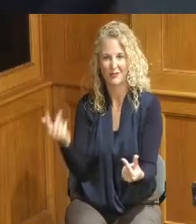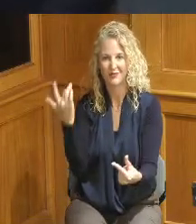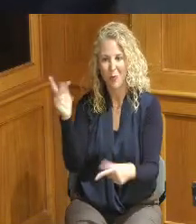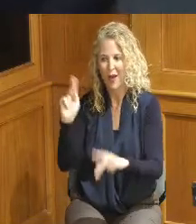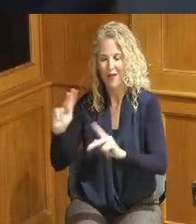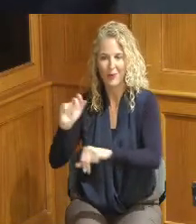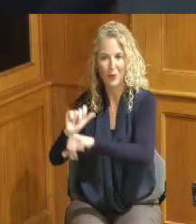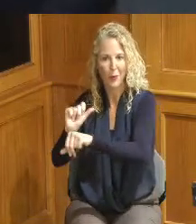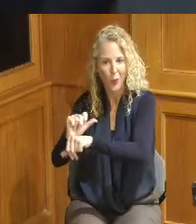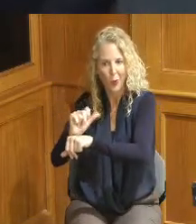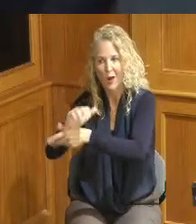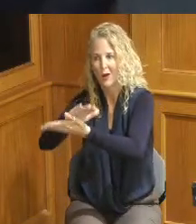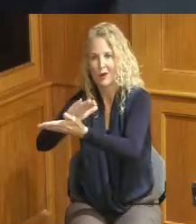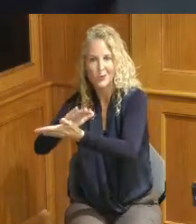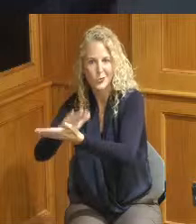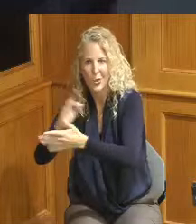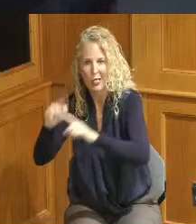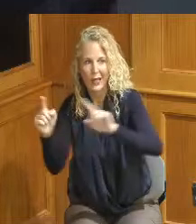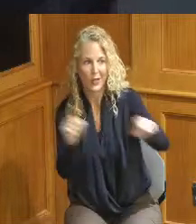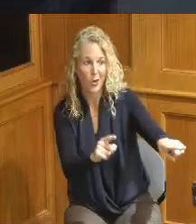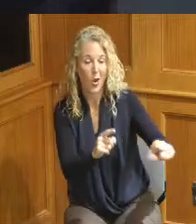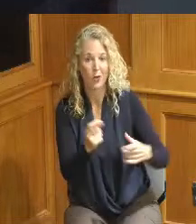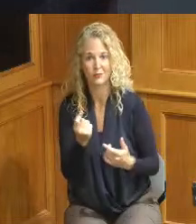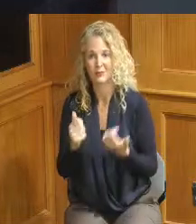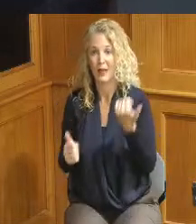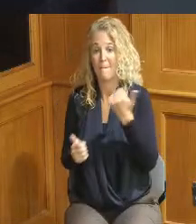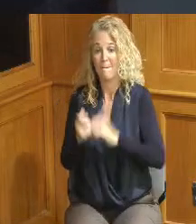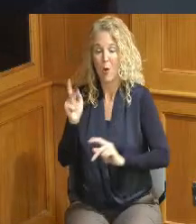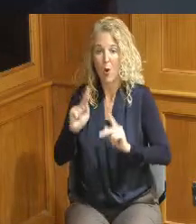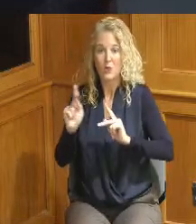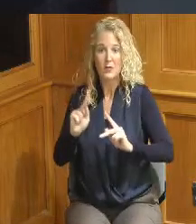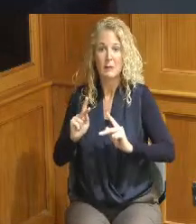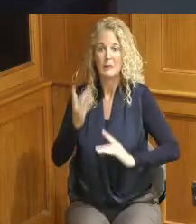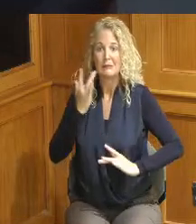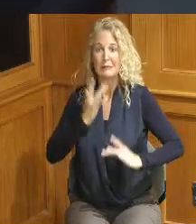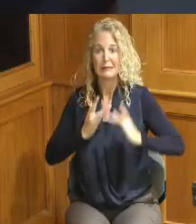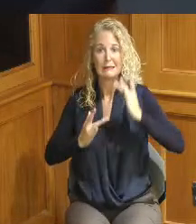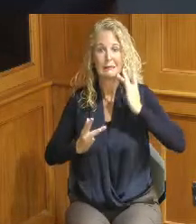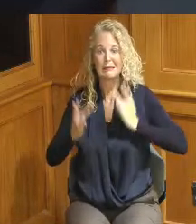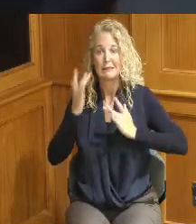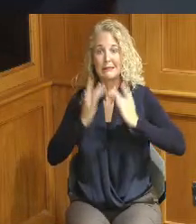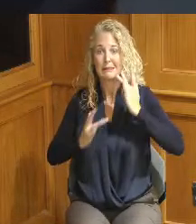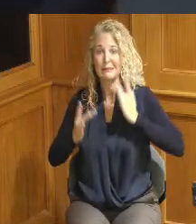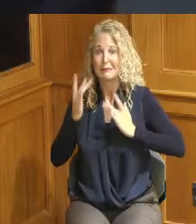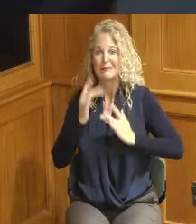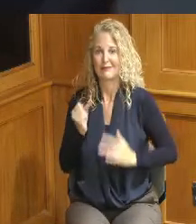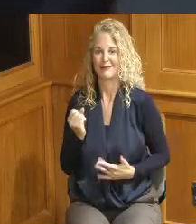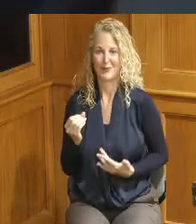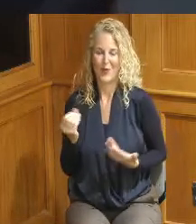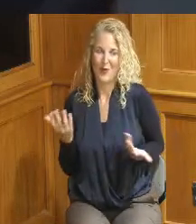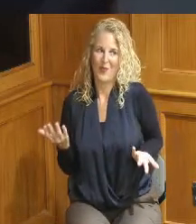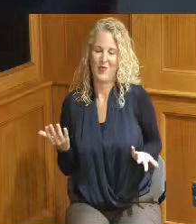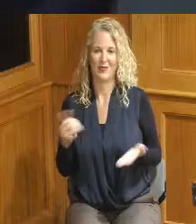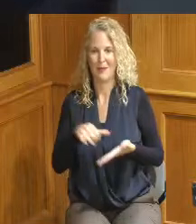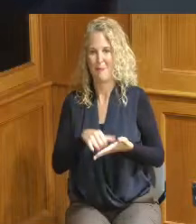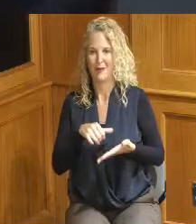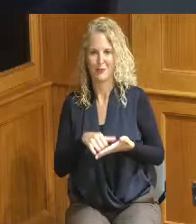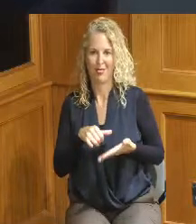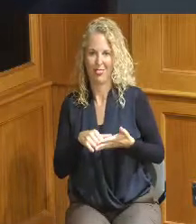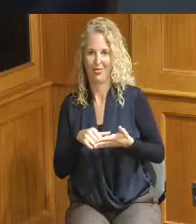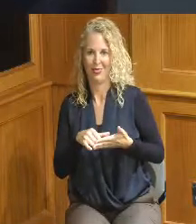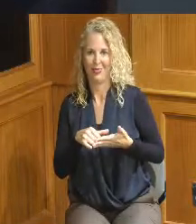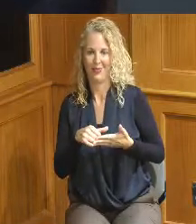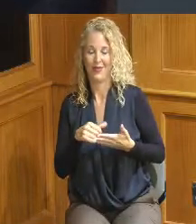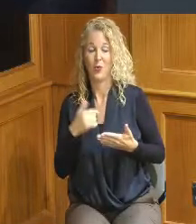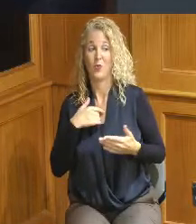So as you know, most Americans live paycheck to paycheck, and also a lot of people work 8 to 5. And so we've